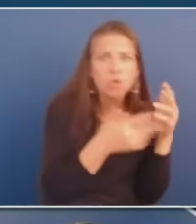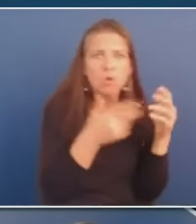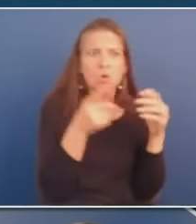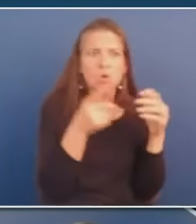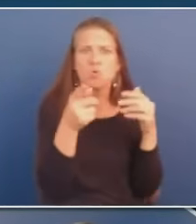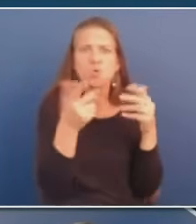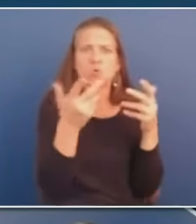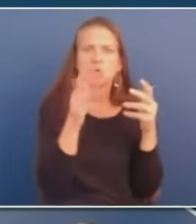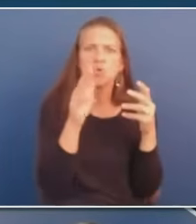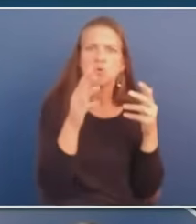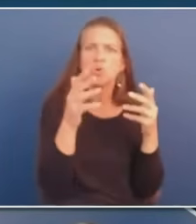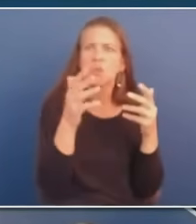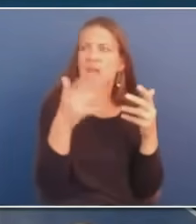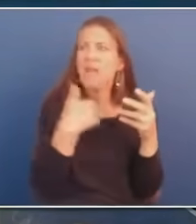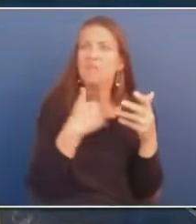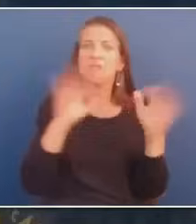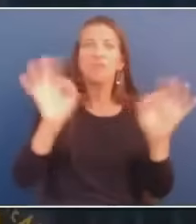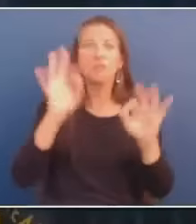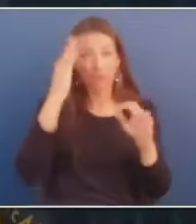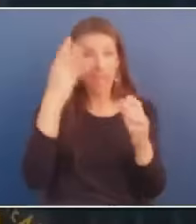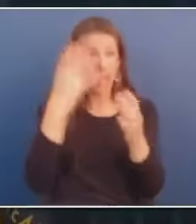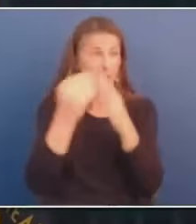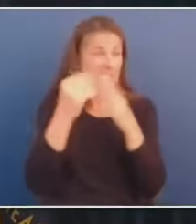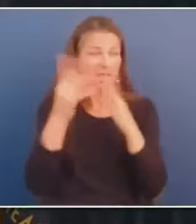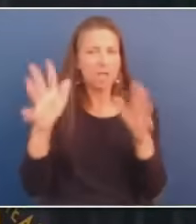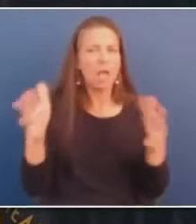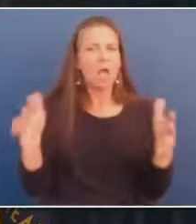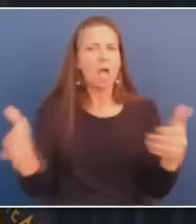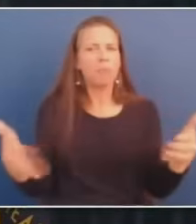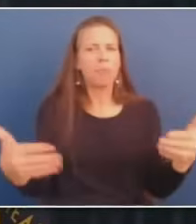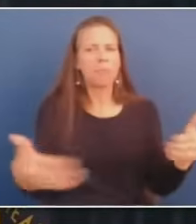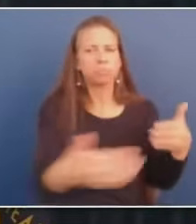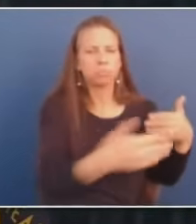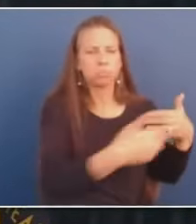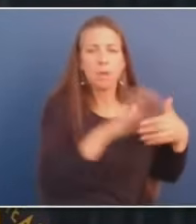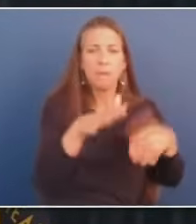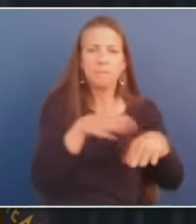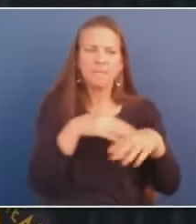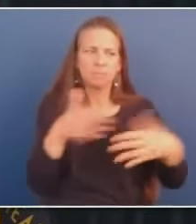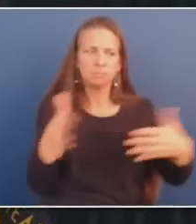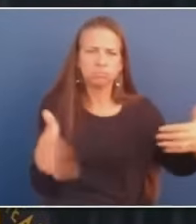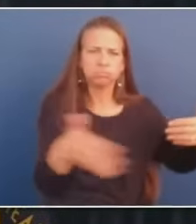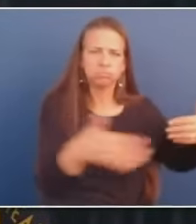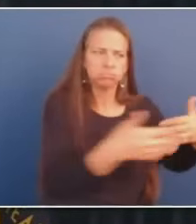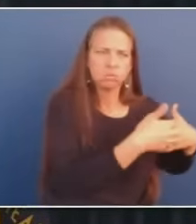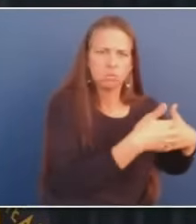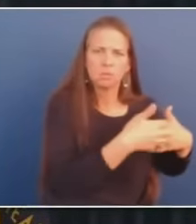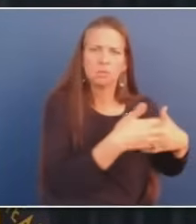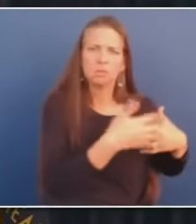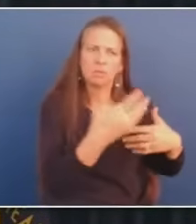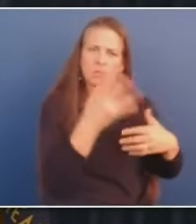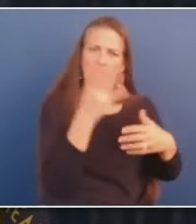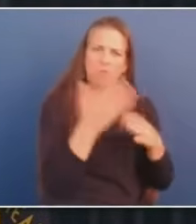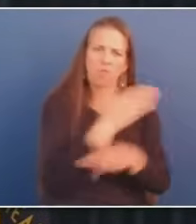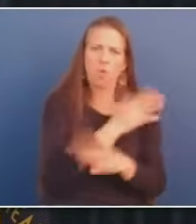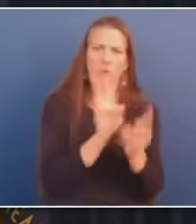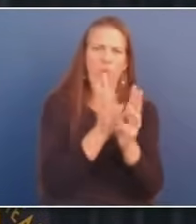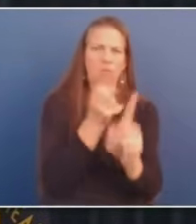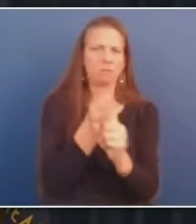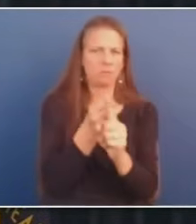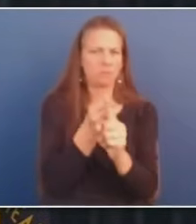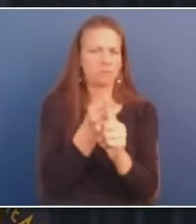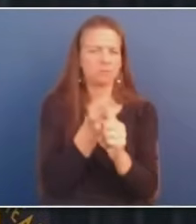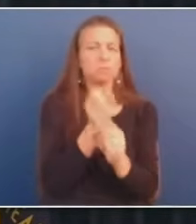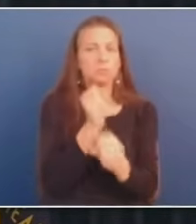nice inside. Making sure you get your pets out before the intense weather is coming. Making sure you have